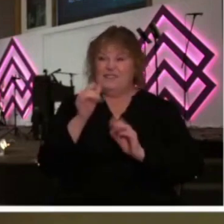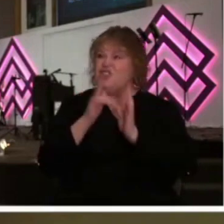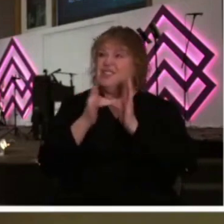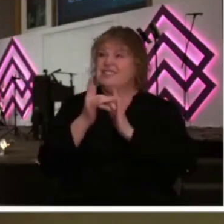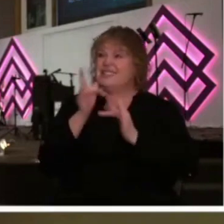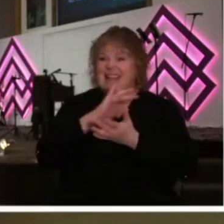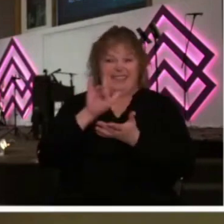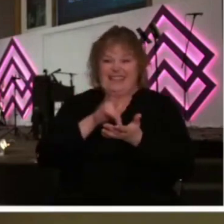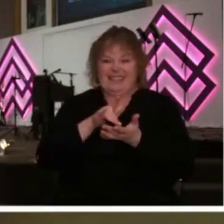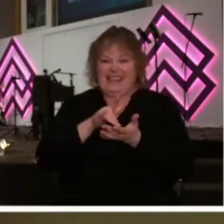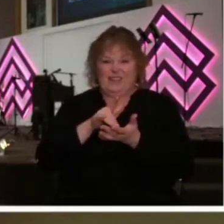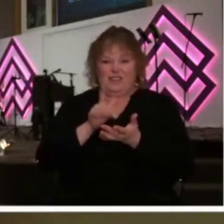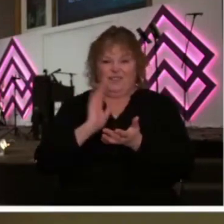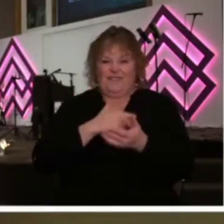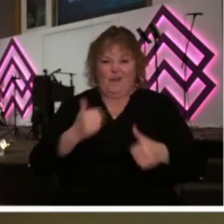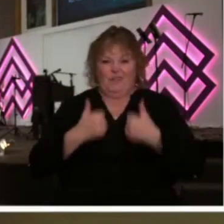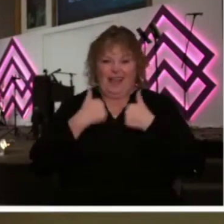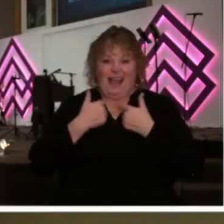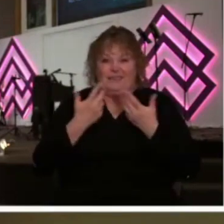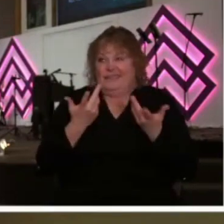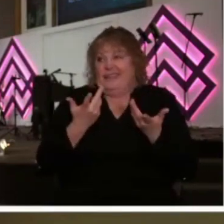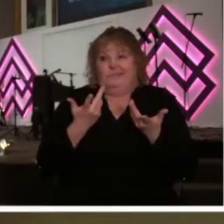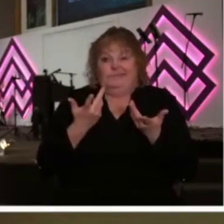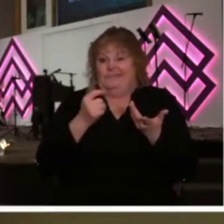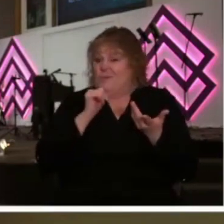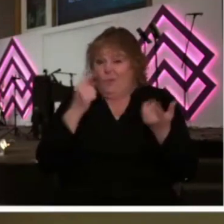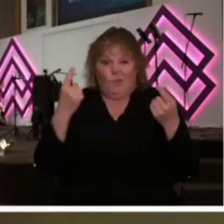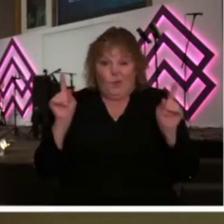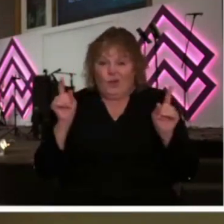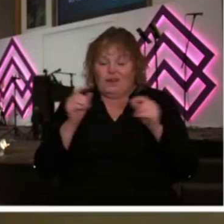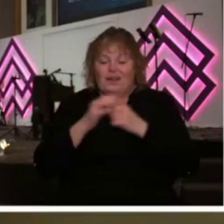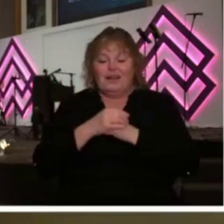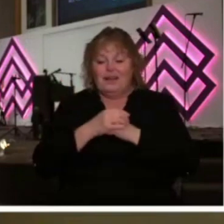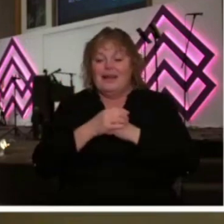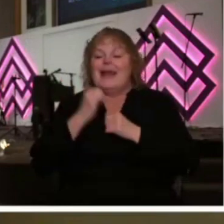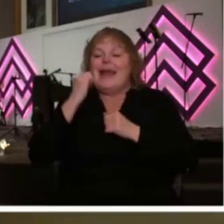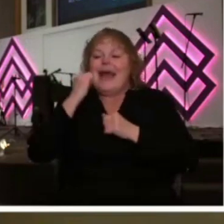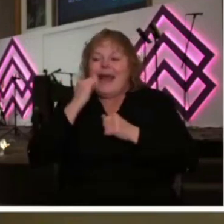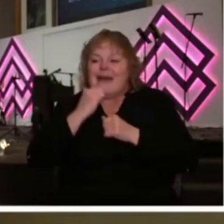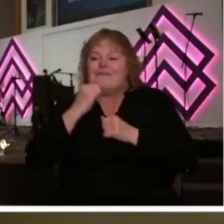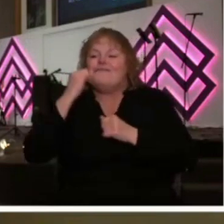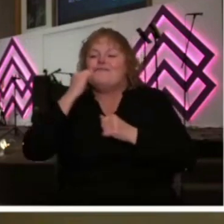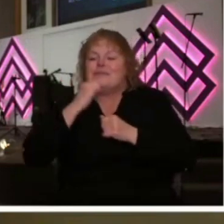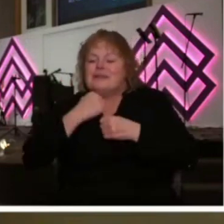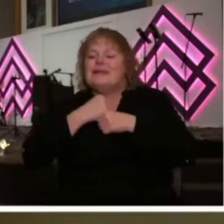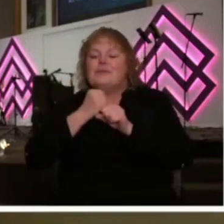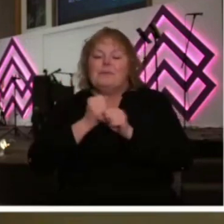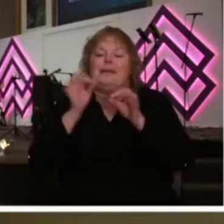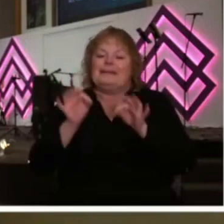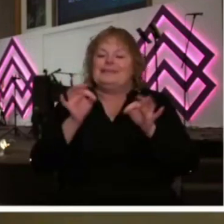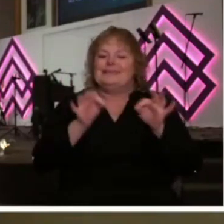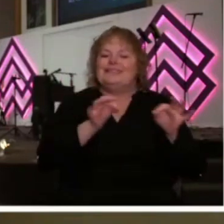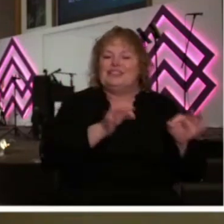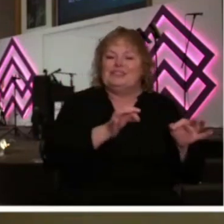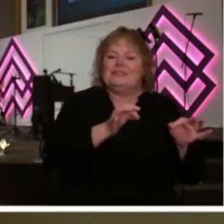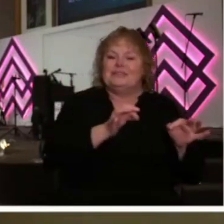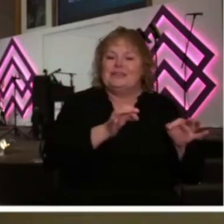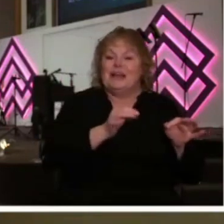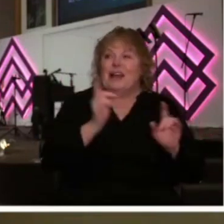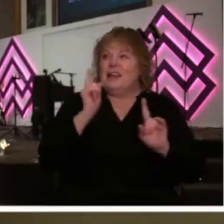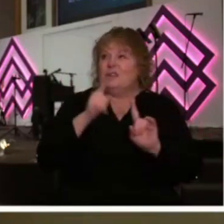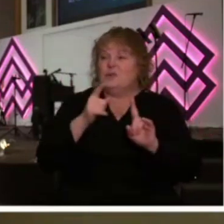together. And this mindset plays out in 1,000 decisions that we each have to make. So remember, our goal in